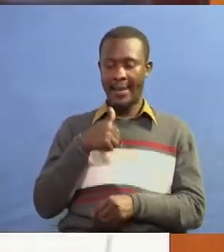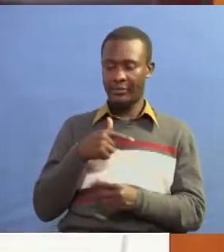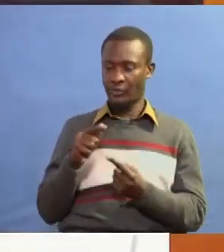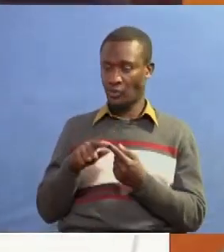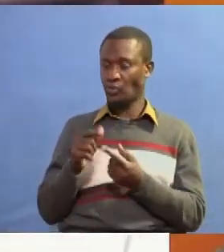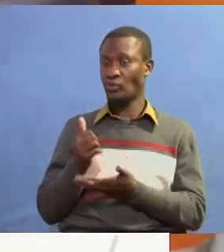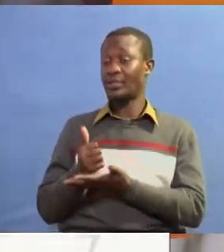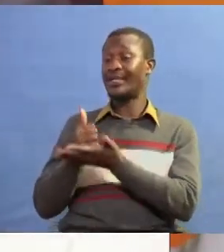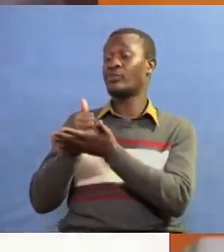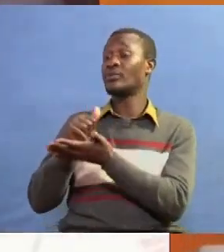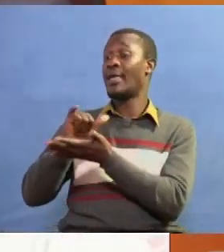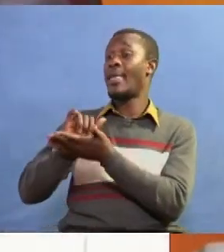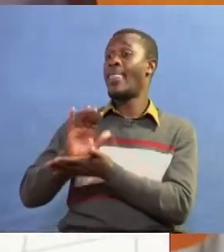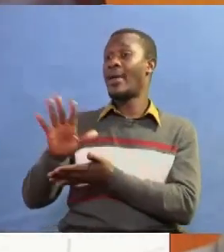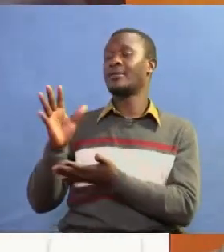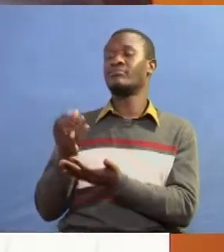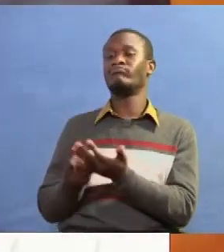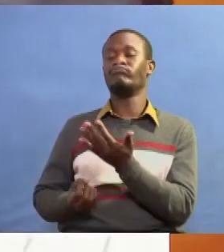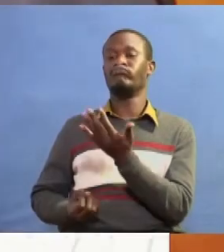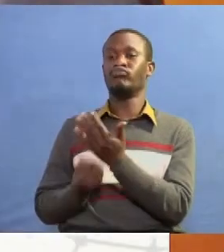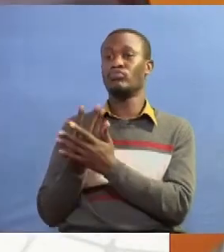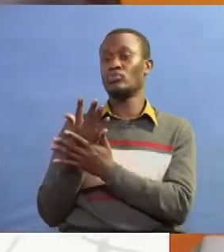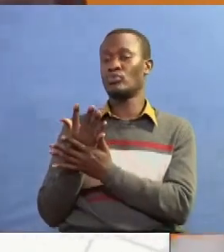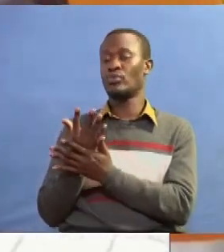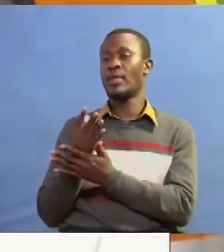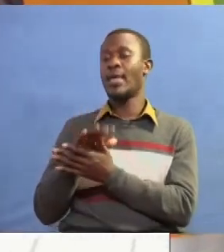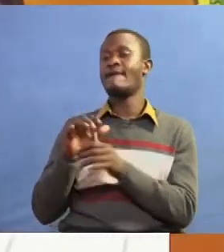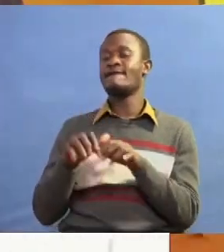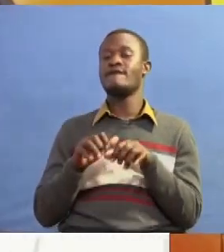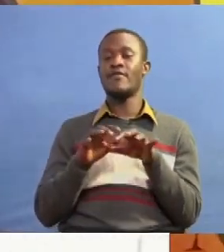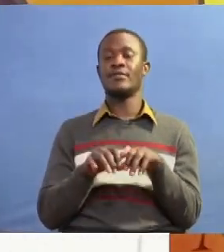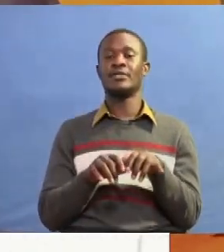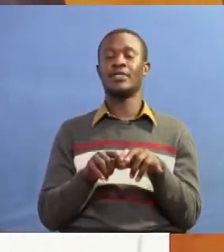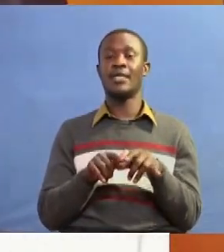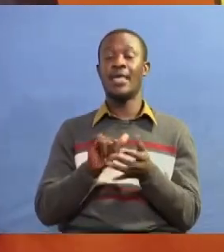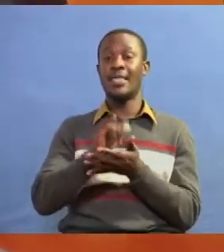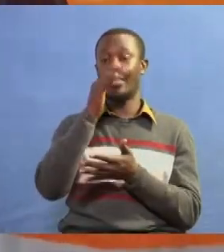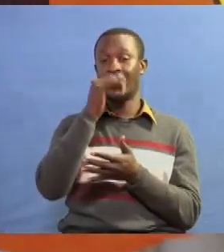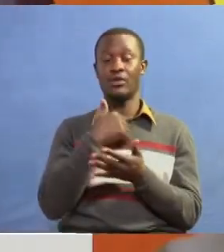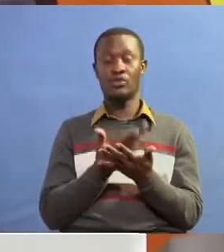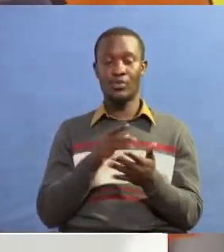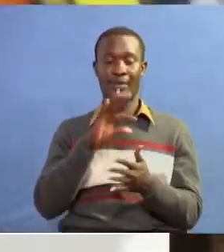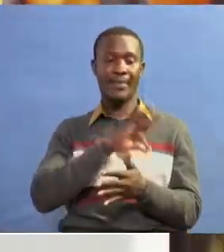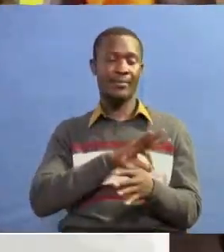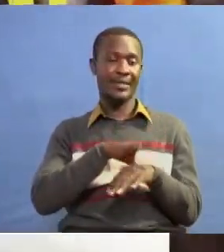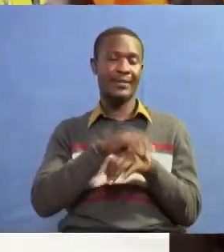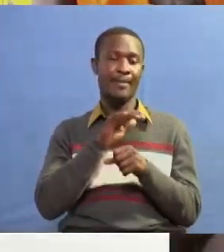kuinua ile uzalishaji ama productivity ya kilimo. Ndio mapato ipatikane zaidi kwa wakulima.